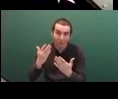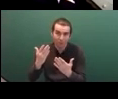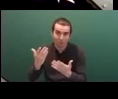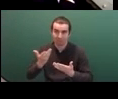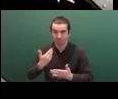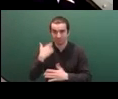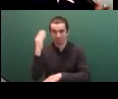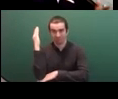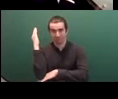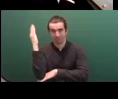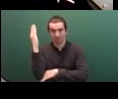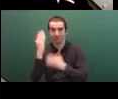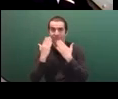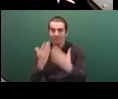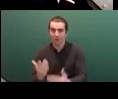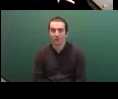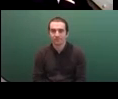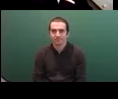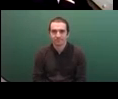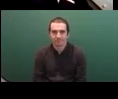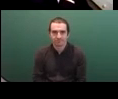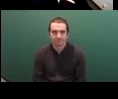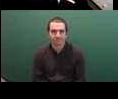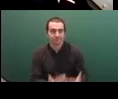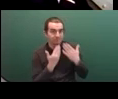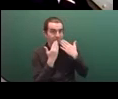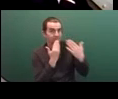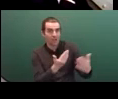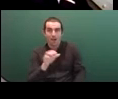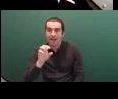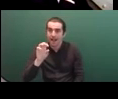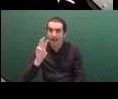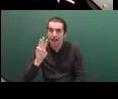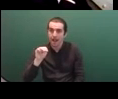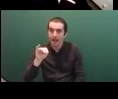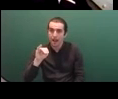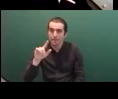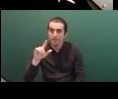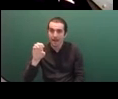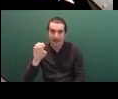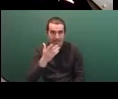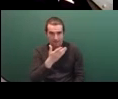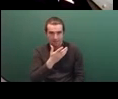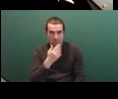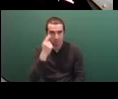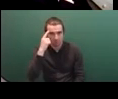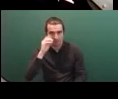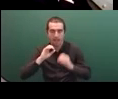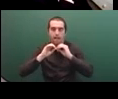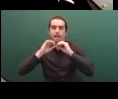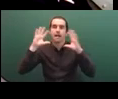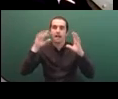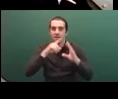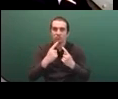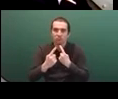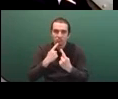talks about he's himself a teacher with autism, working in a specialist school for autism, which parents are choosing